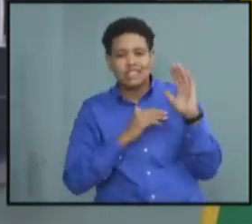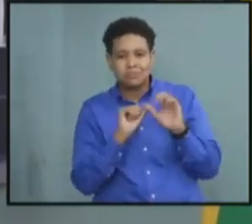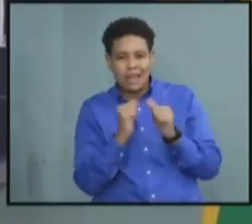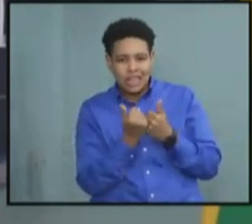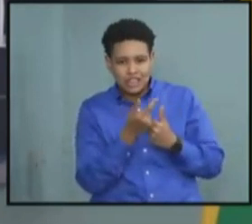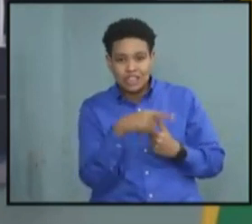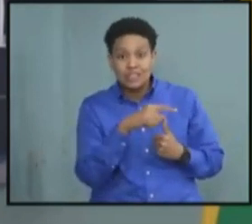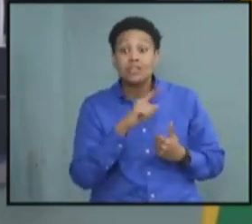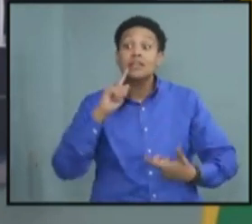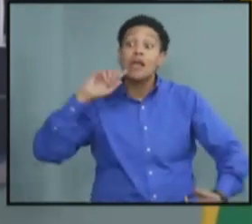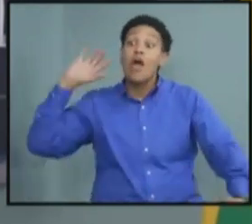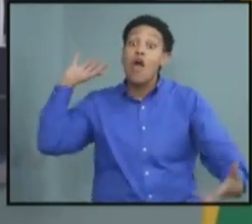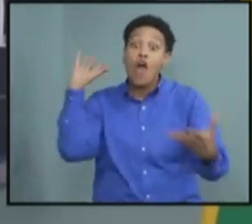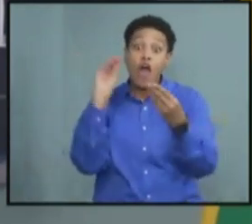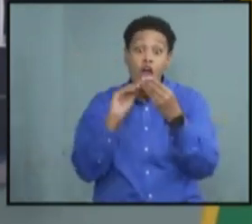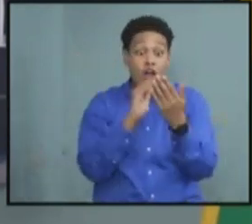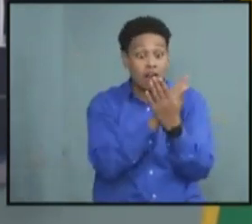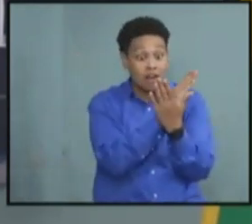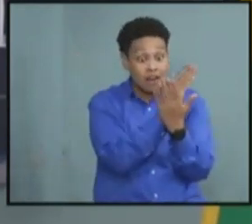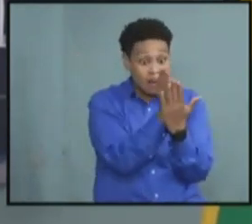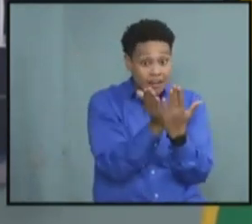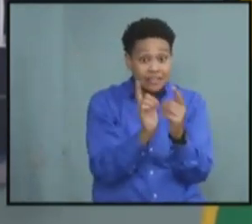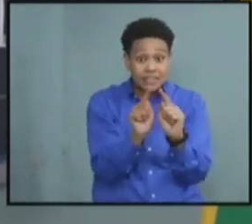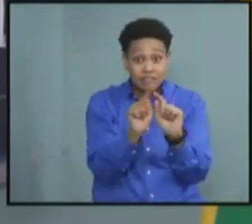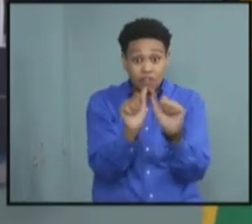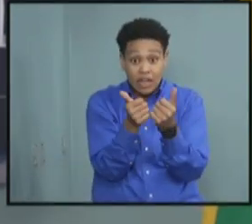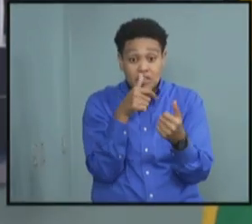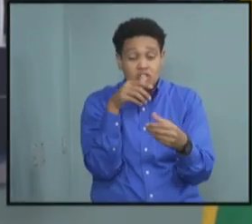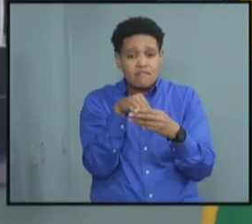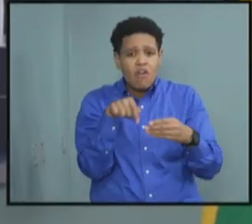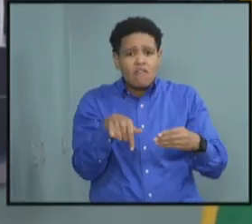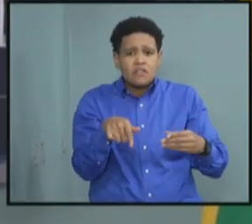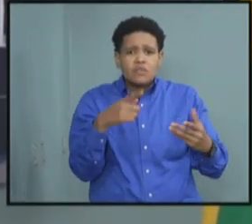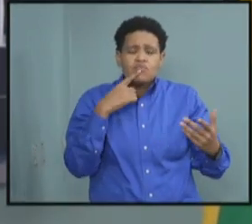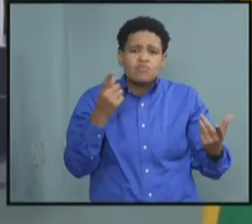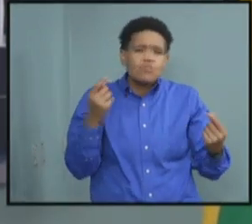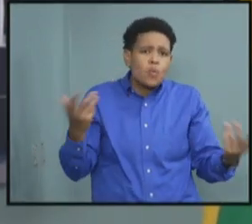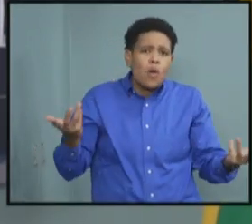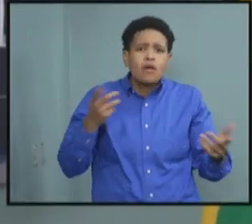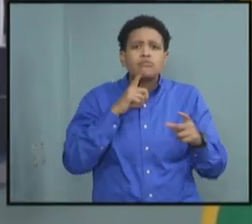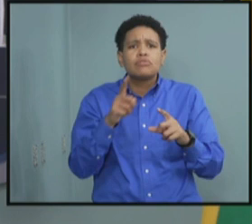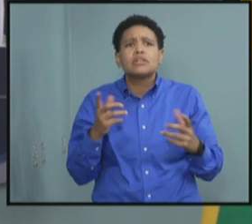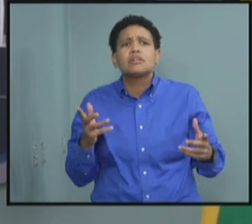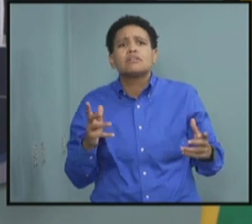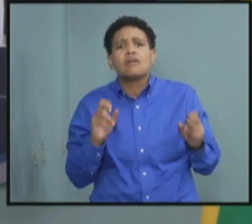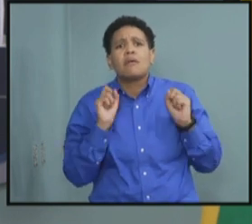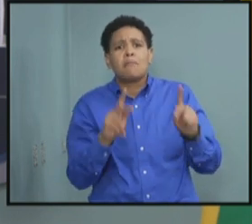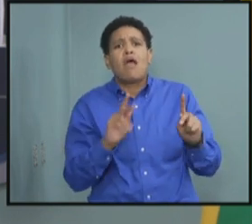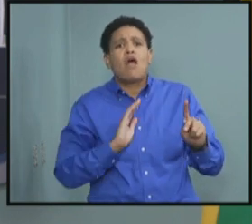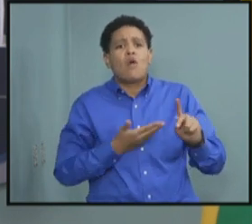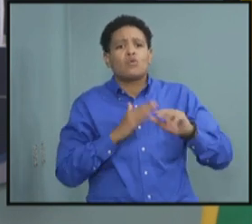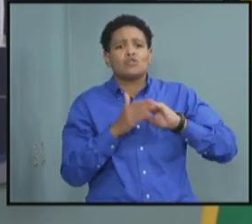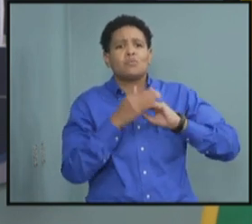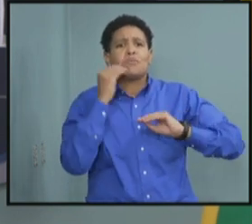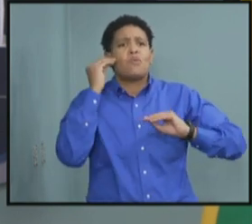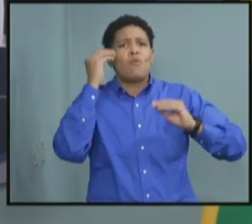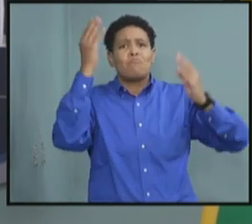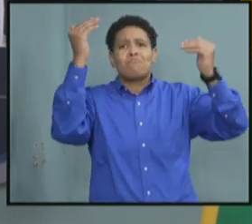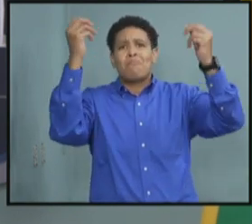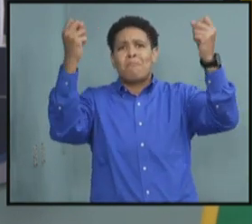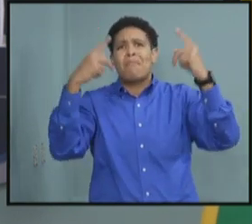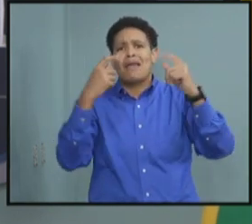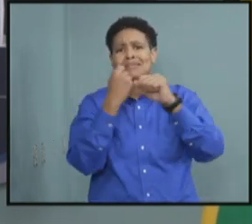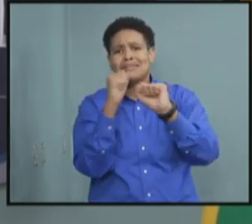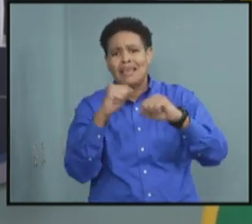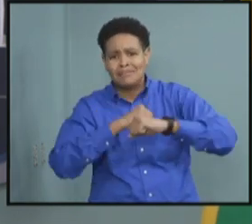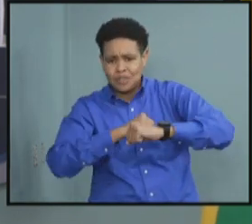agencies involved in this rendition of bringing back our Jamaicans home safely and